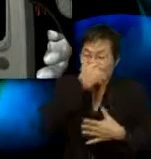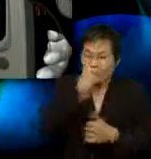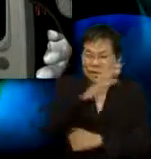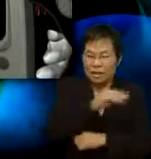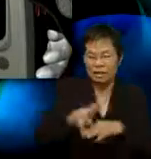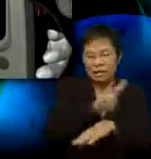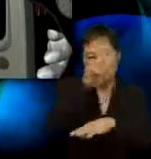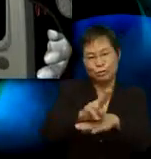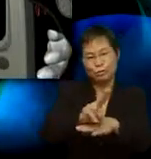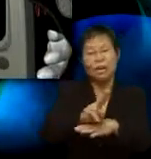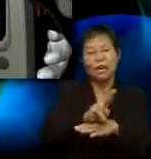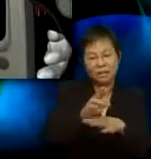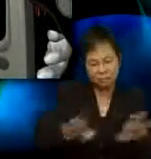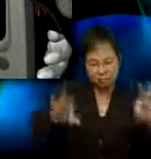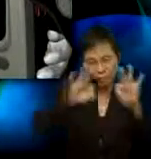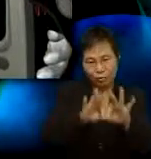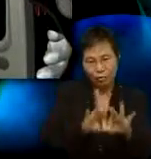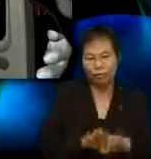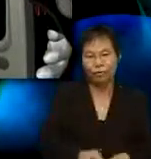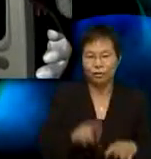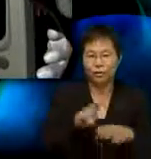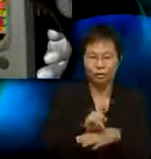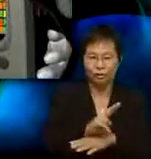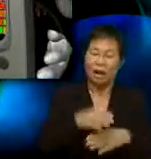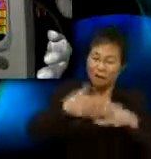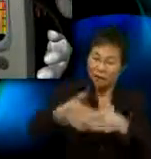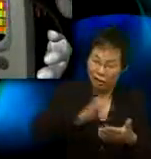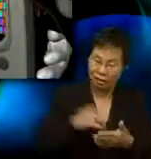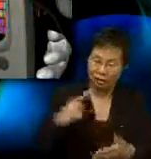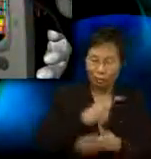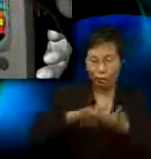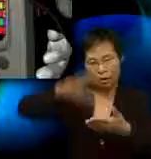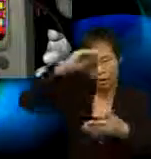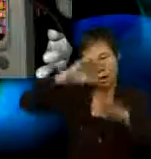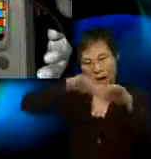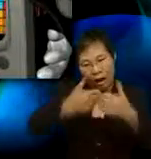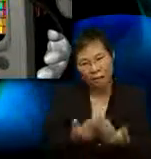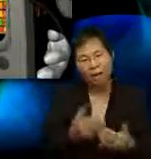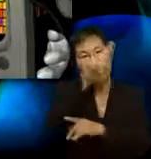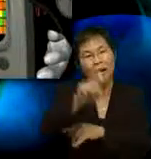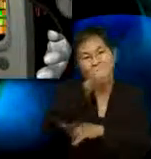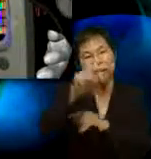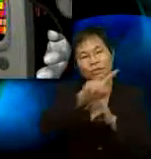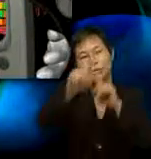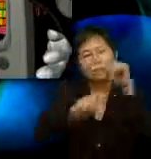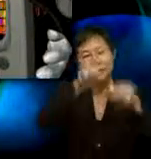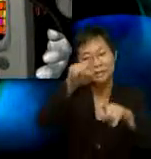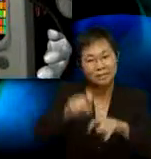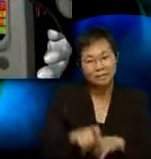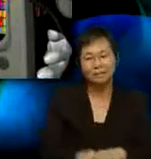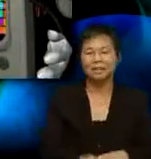and useful. And after that, we will learn how to ask